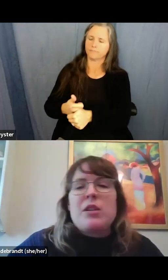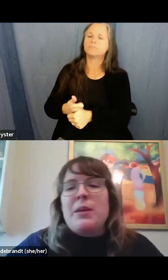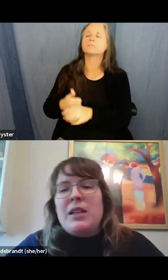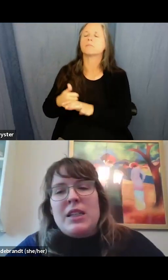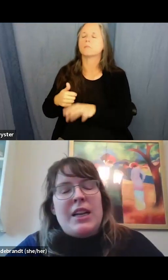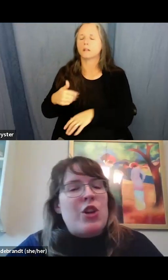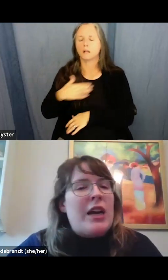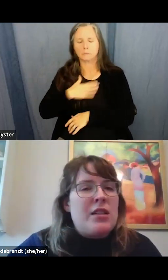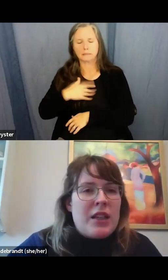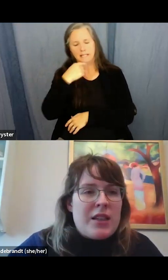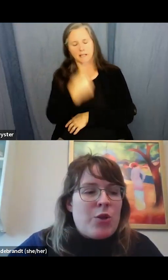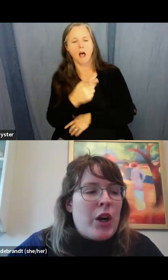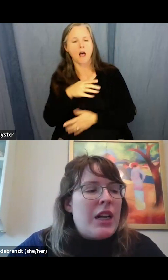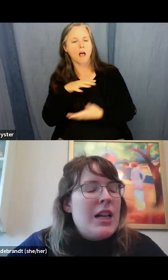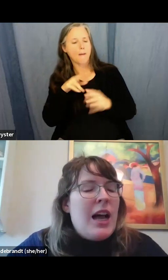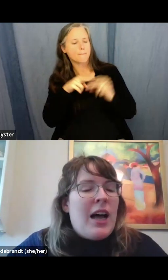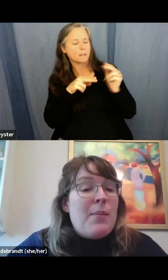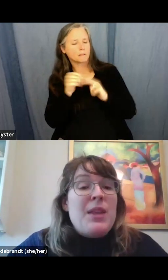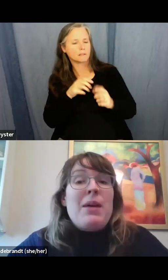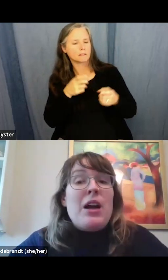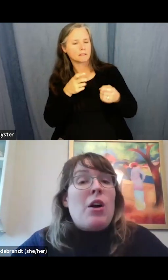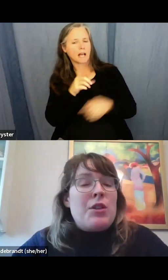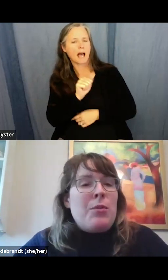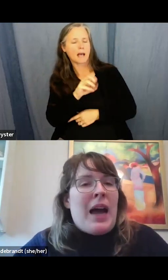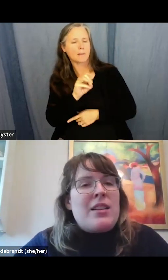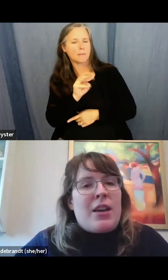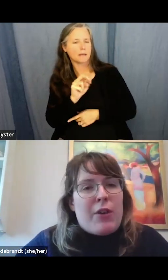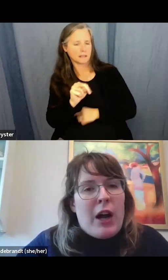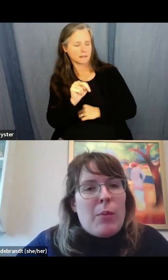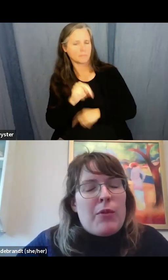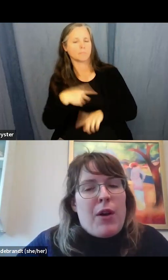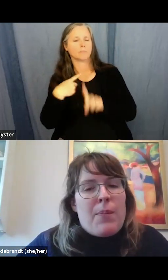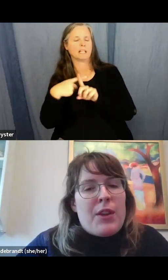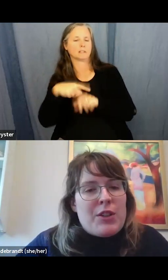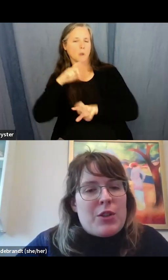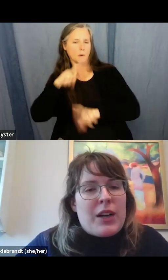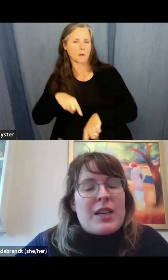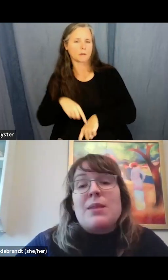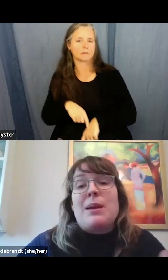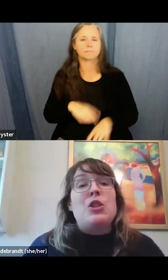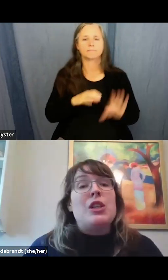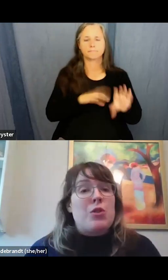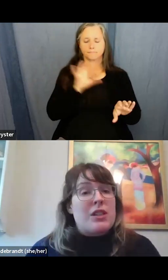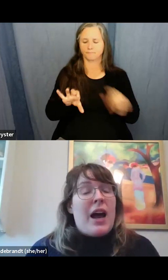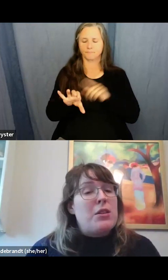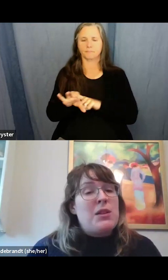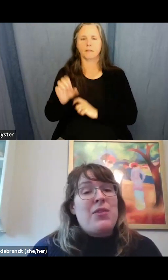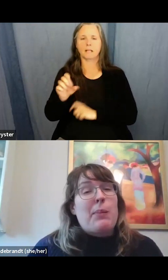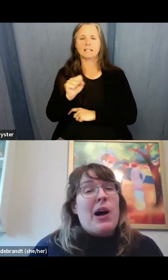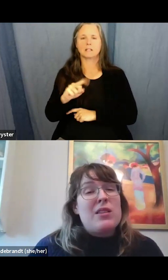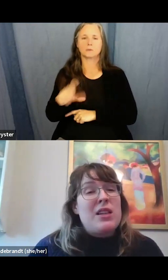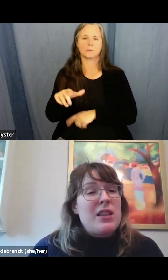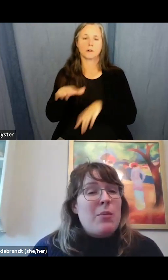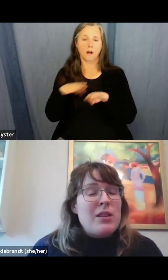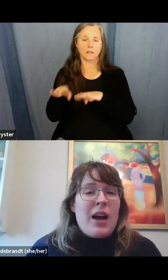law enforcement, DHS, etc. But they may also be asking for help from their district. And sometimes districts have